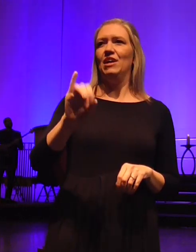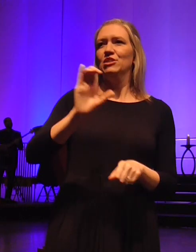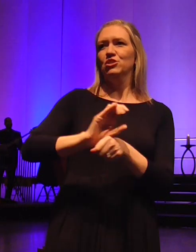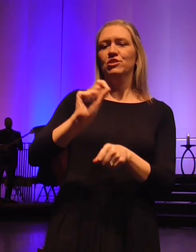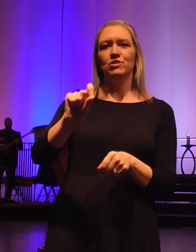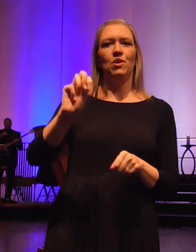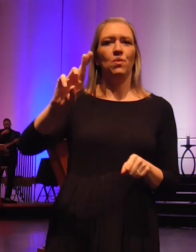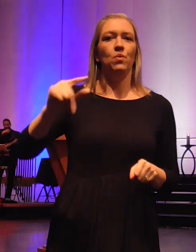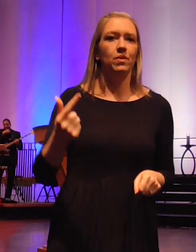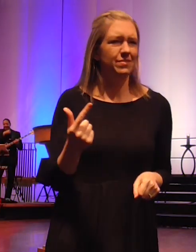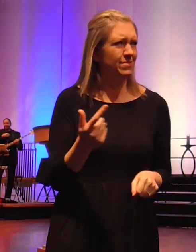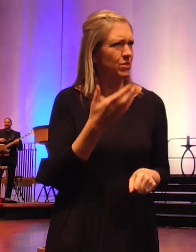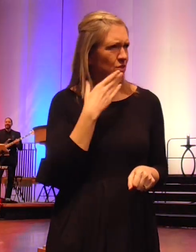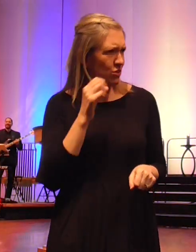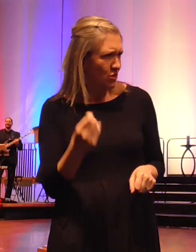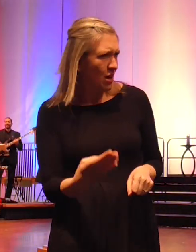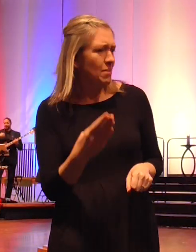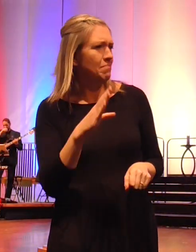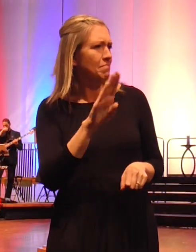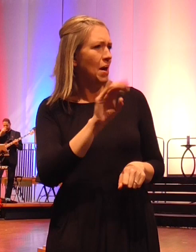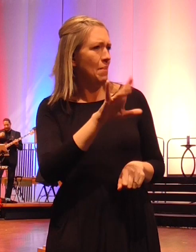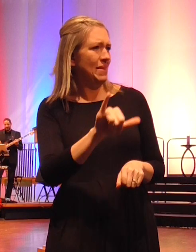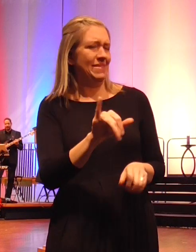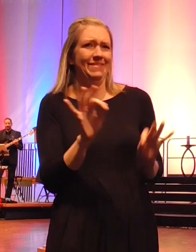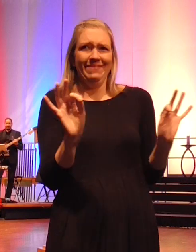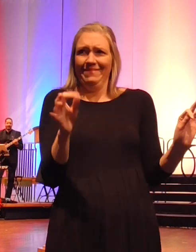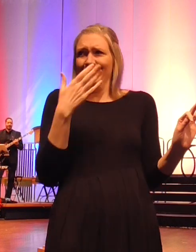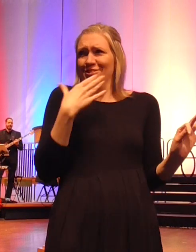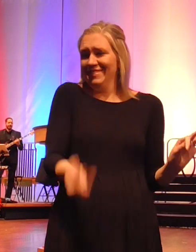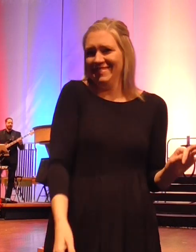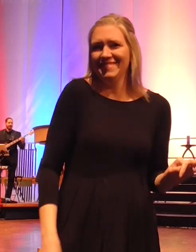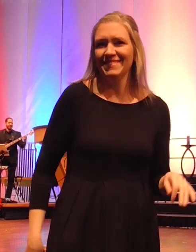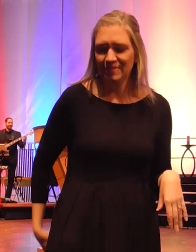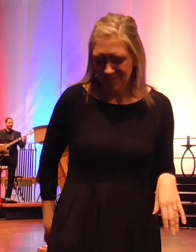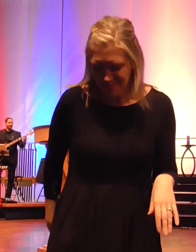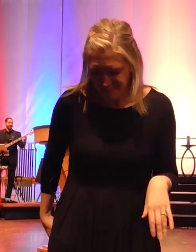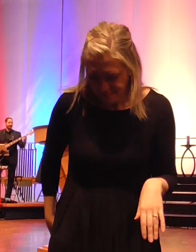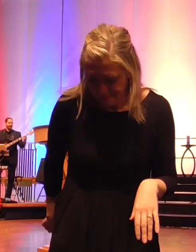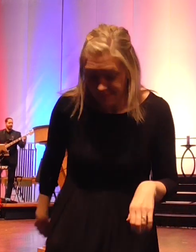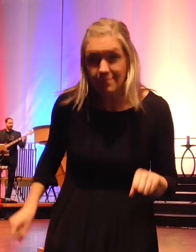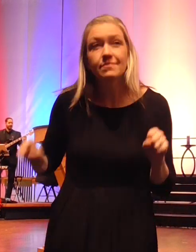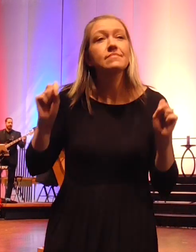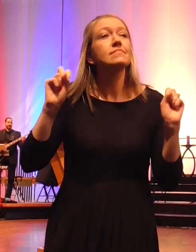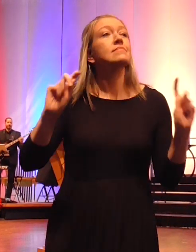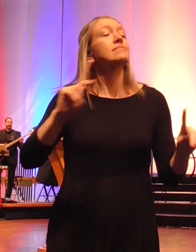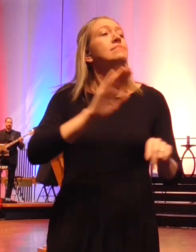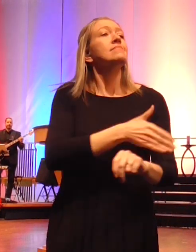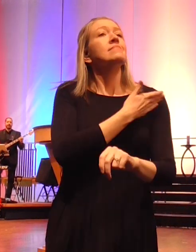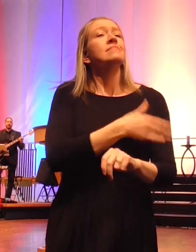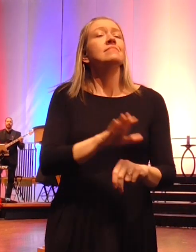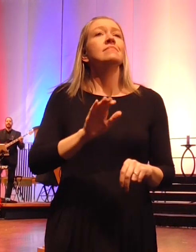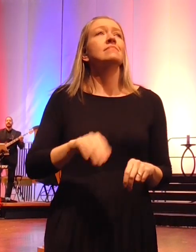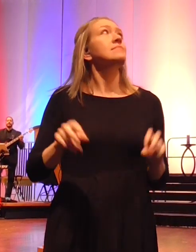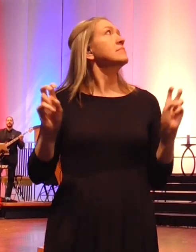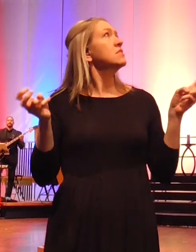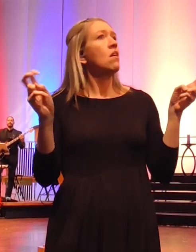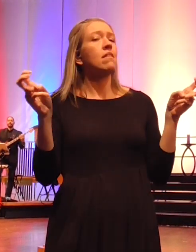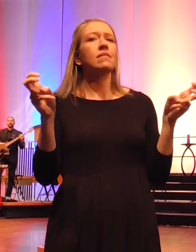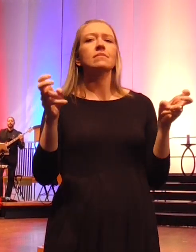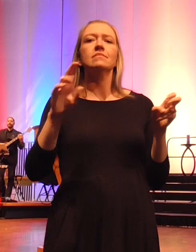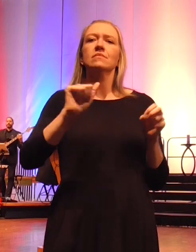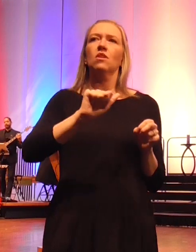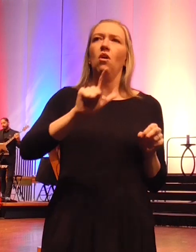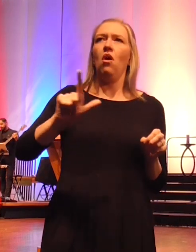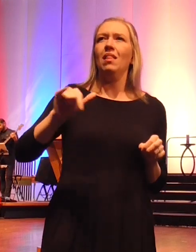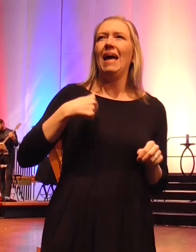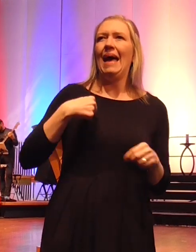Oh man, good job, Bobby. That's so good. Here we go. All right, we're gonna sing a song called "All